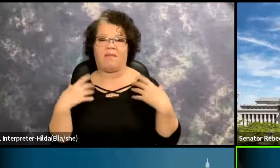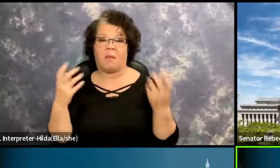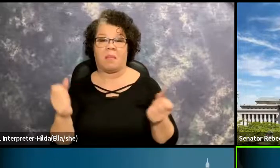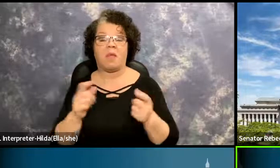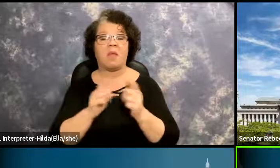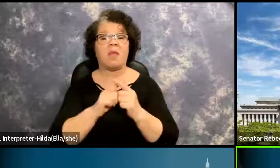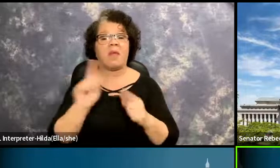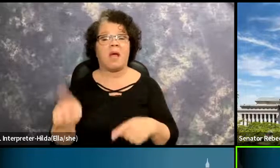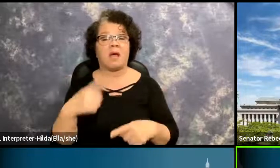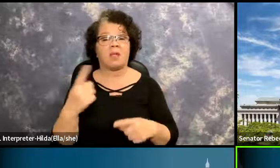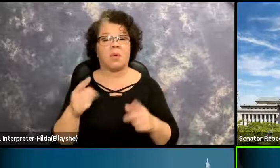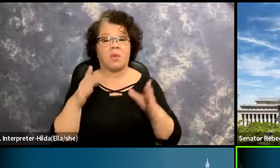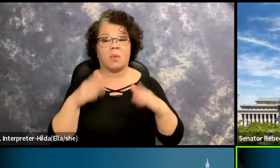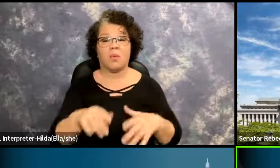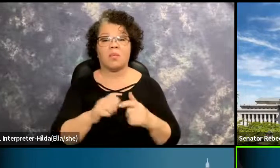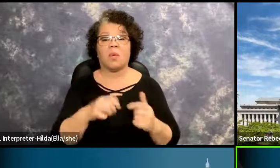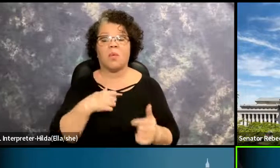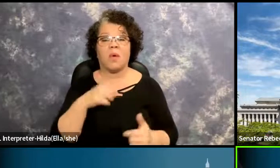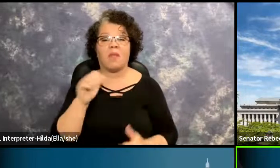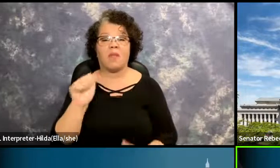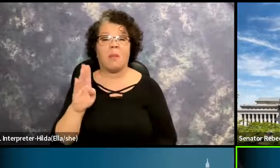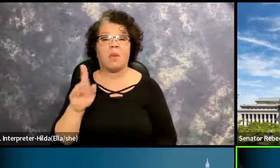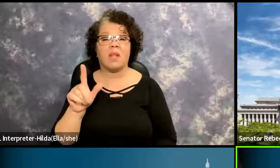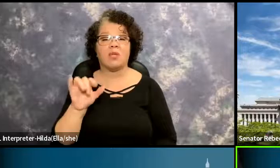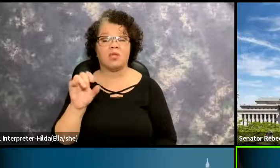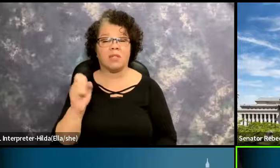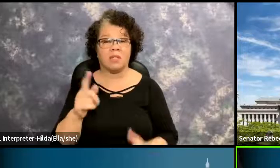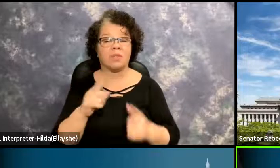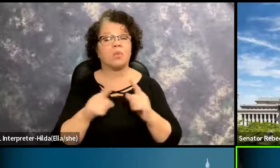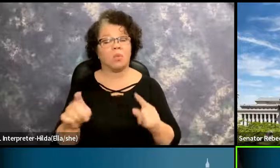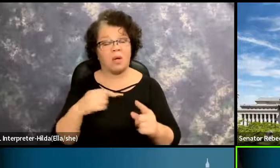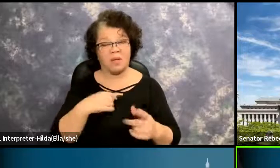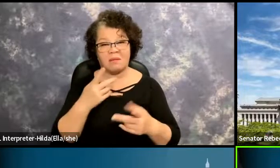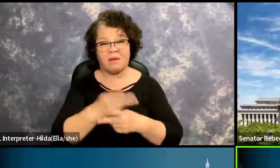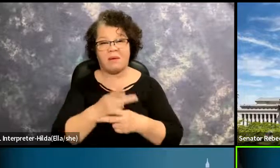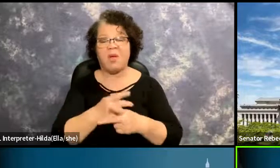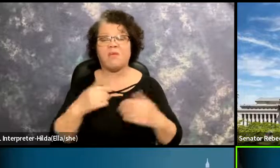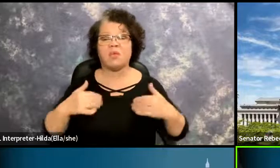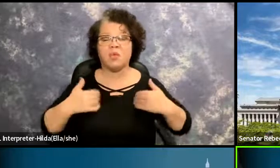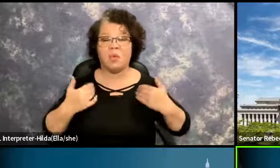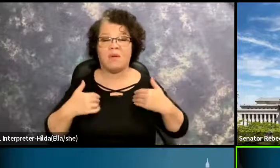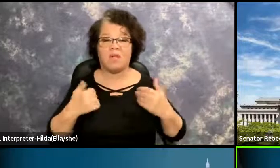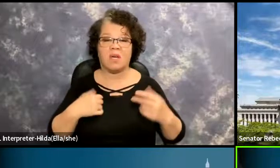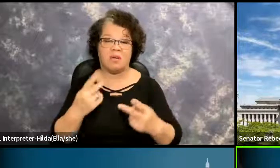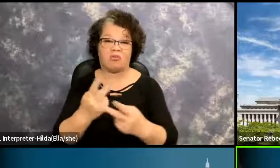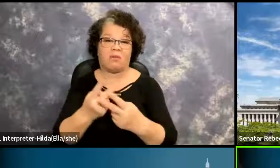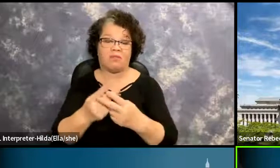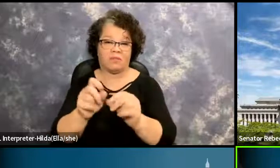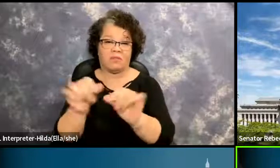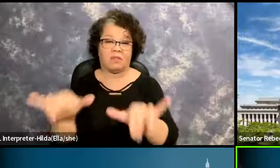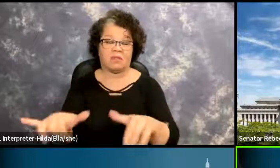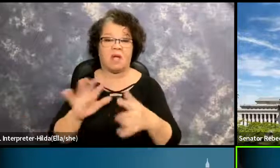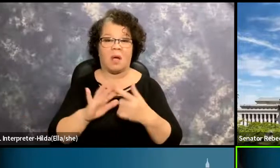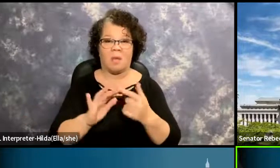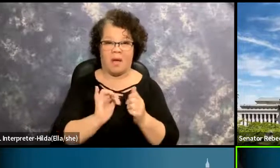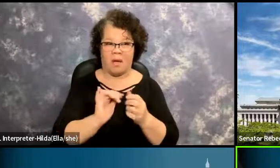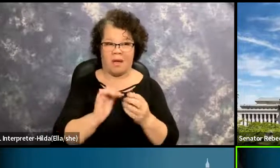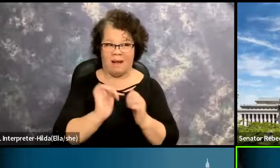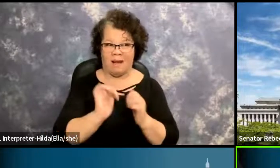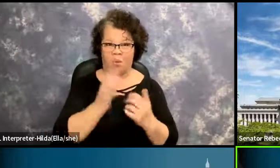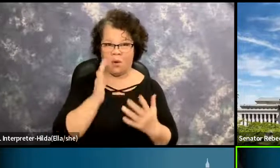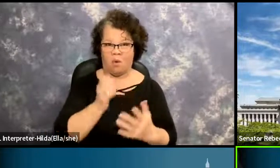particular concentration on our juvenile justice systems as we continue to look for alternatives to incarcerating and caging children in the